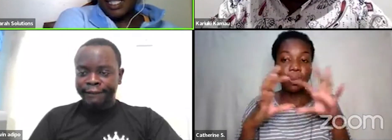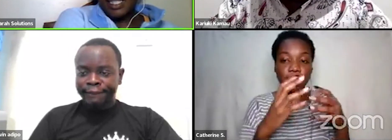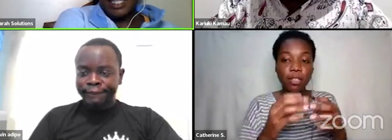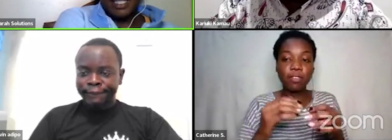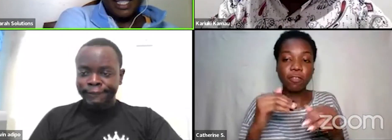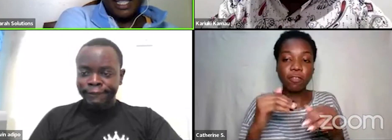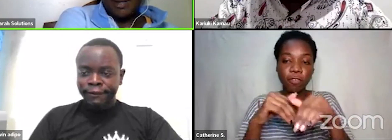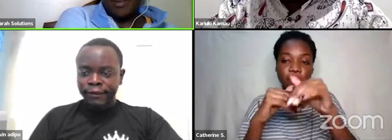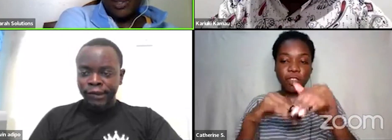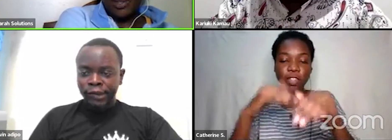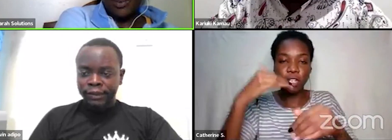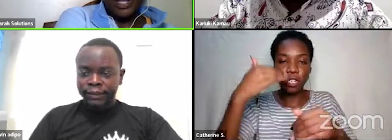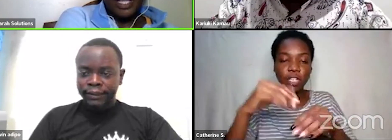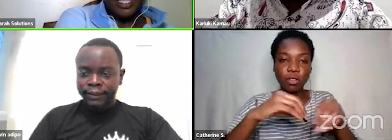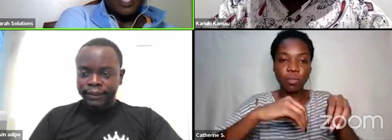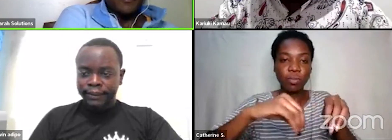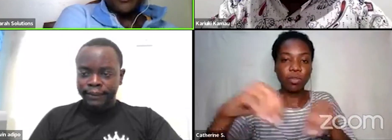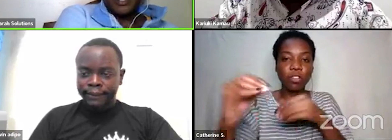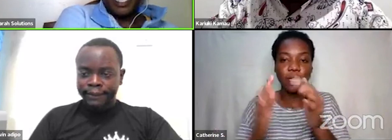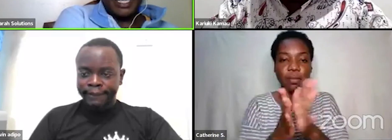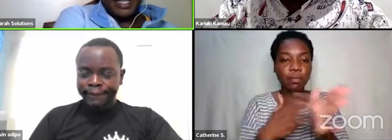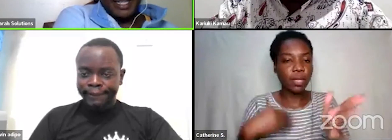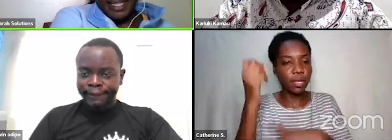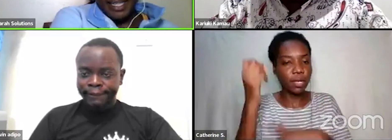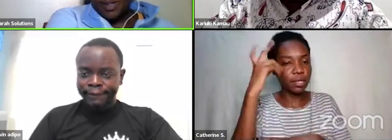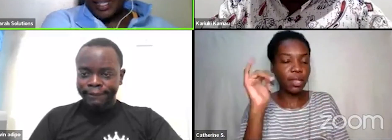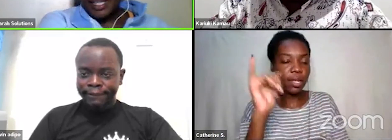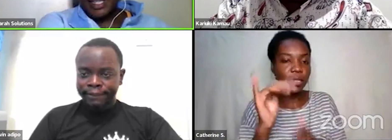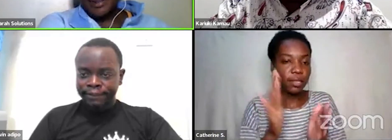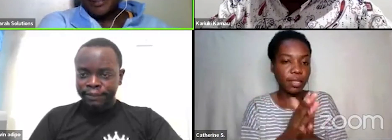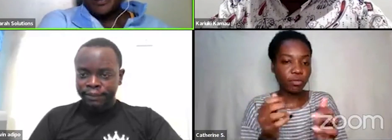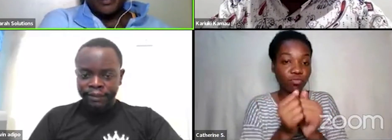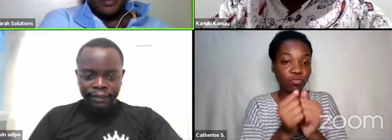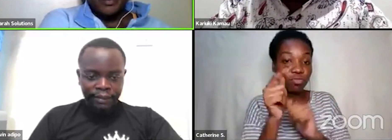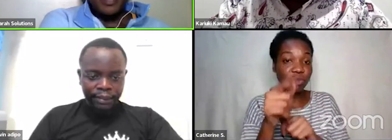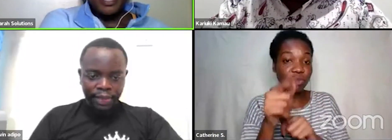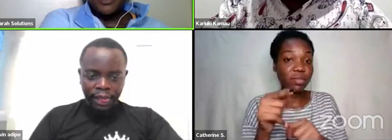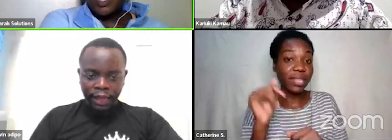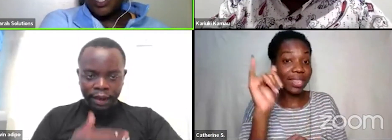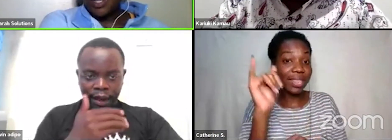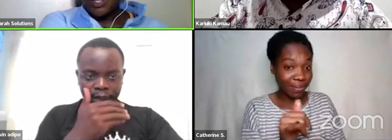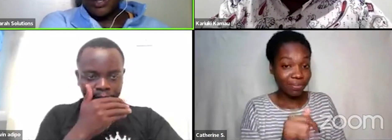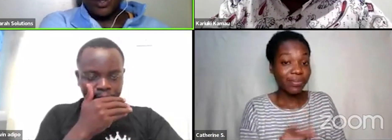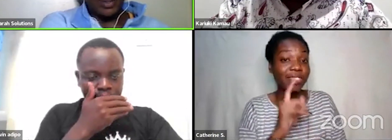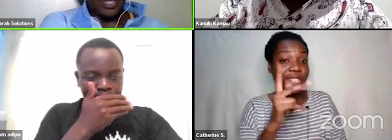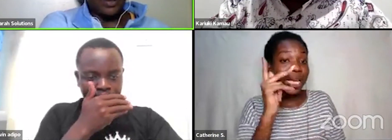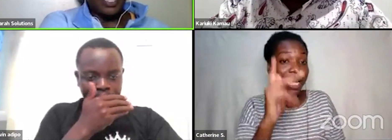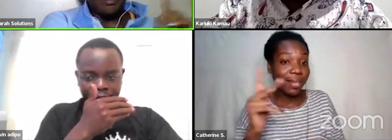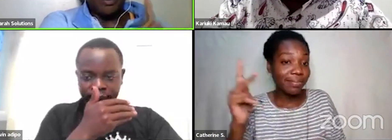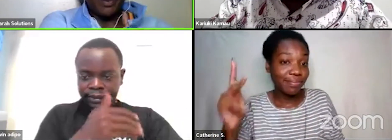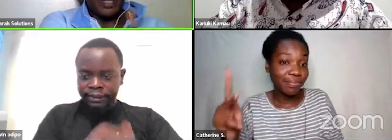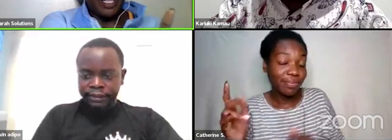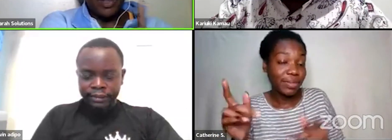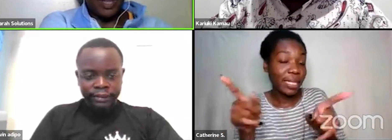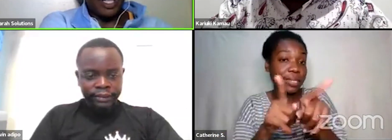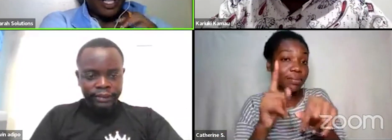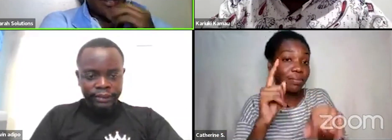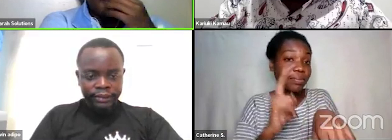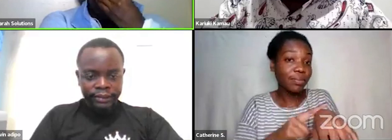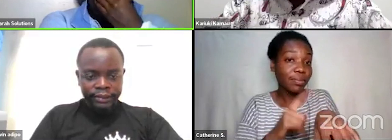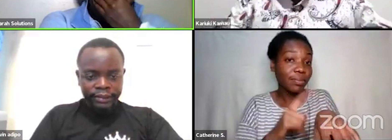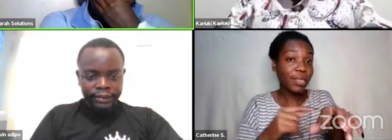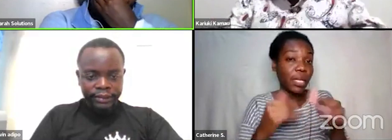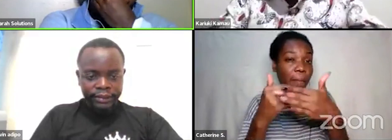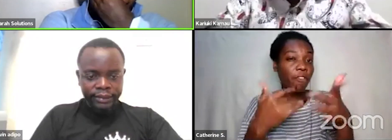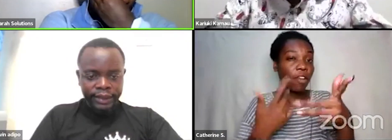I understand that, and I am with you on that. And now, KK, as we also, now, before we get to